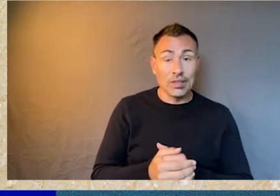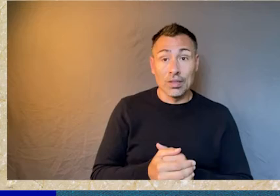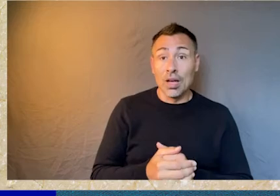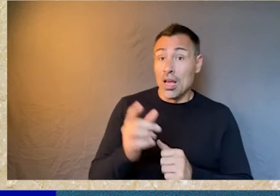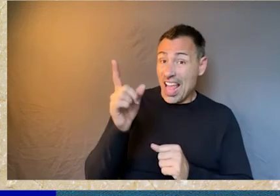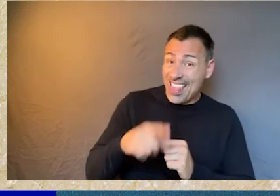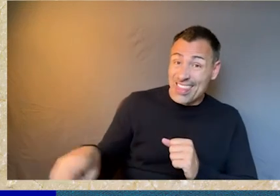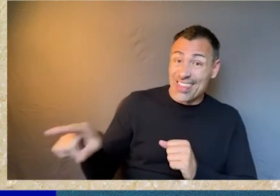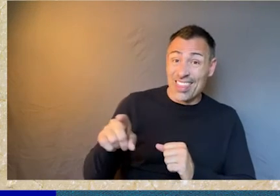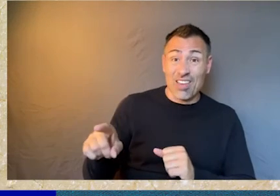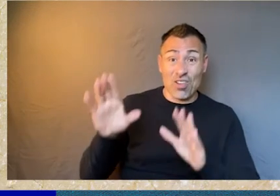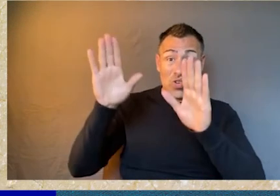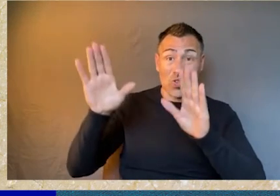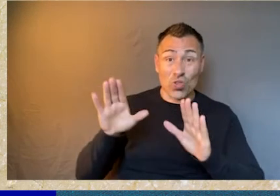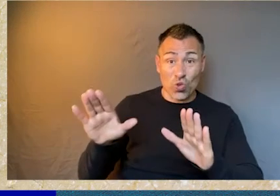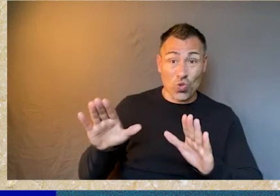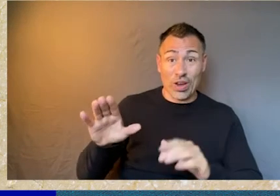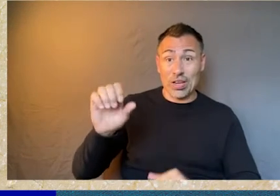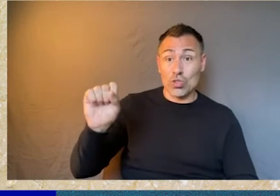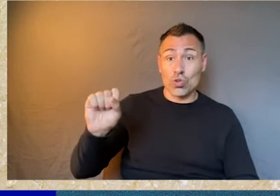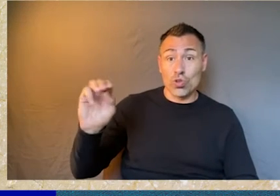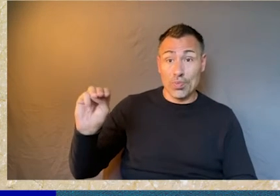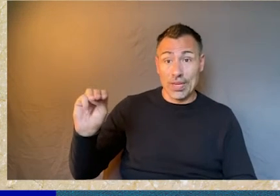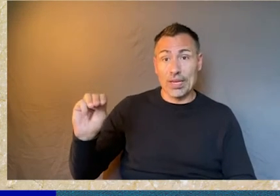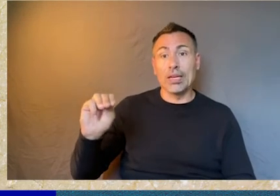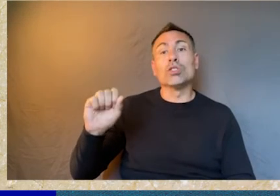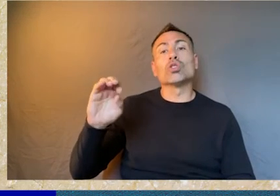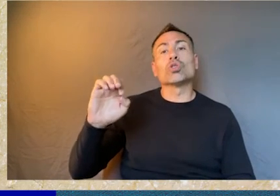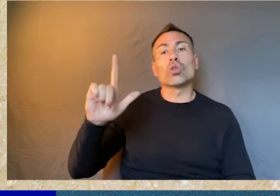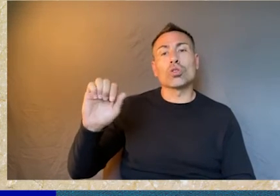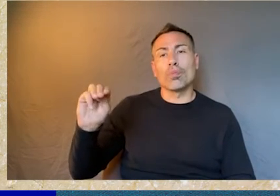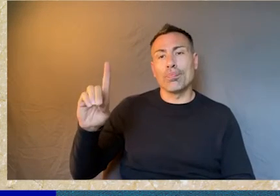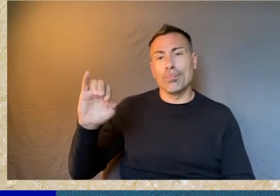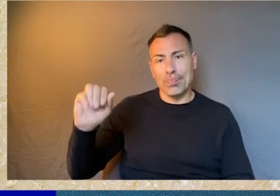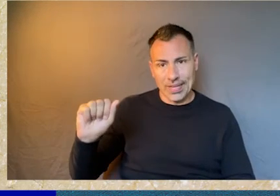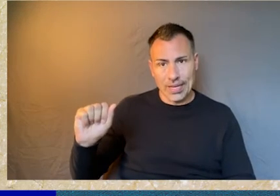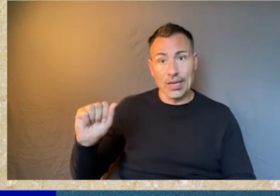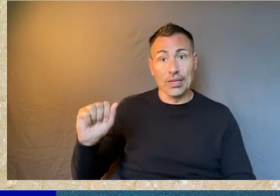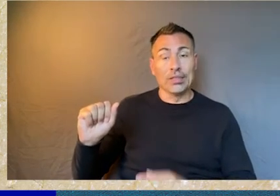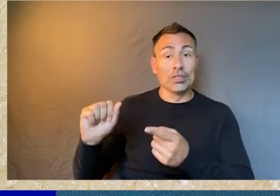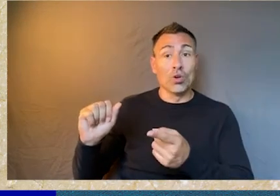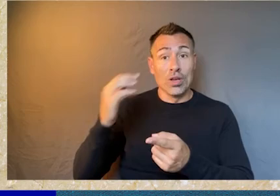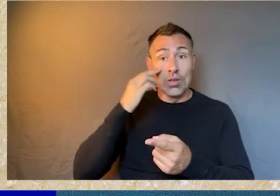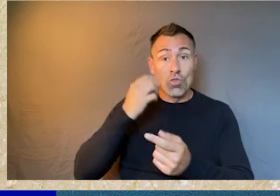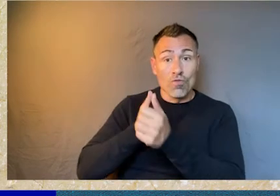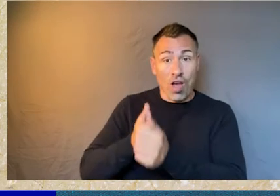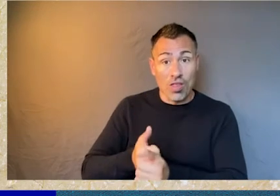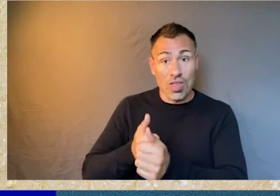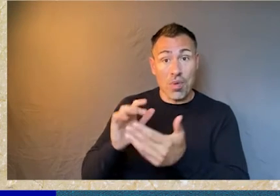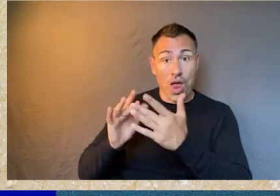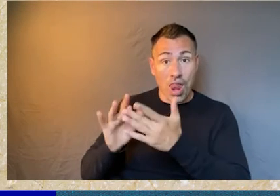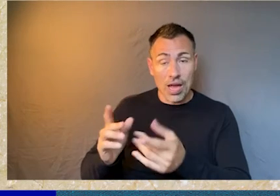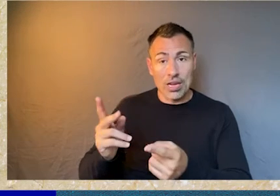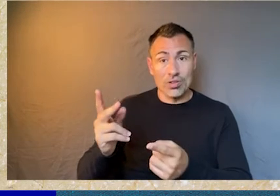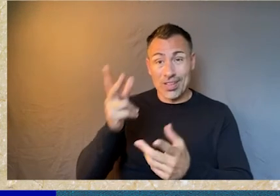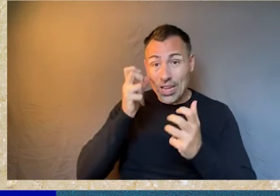social media presence and put a lot of events online. So if you follow them on social media, you'll get to hear about some